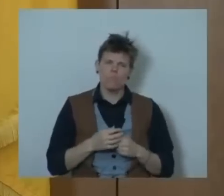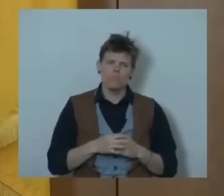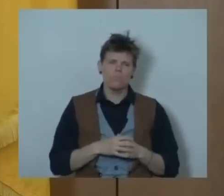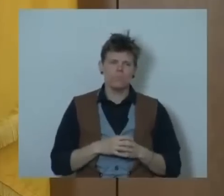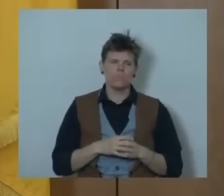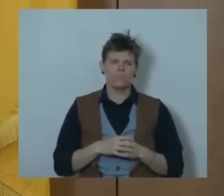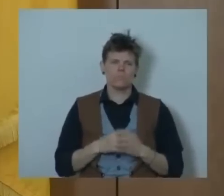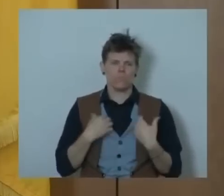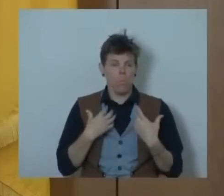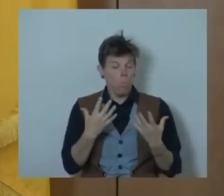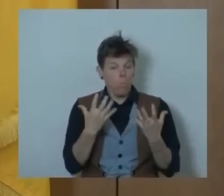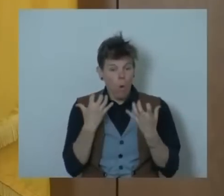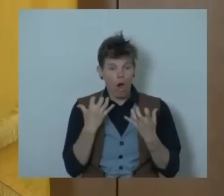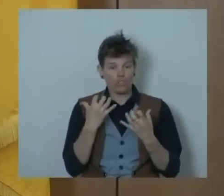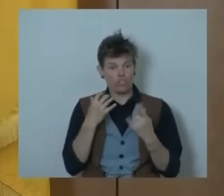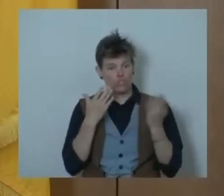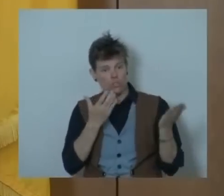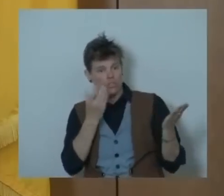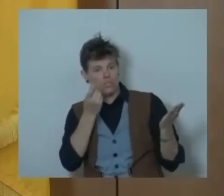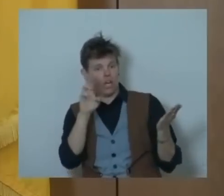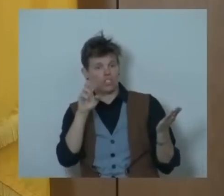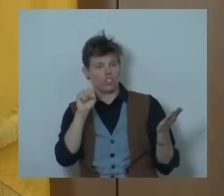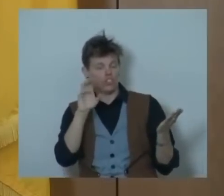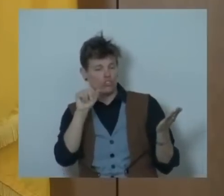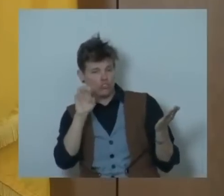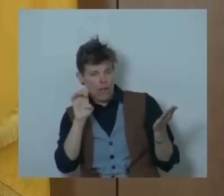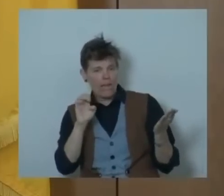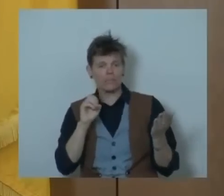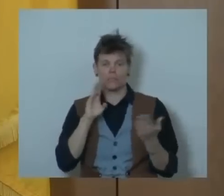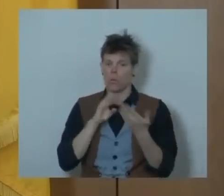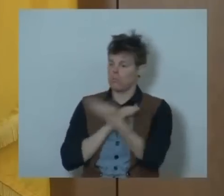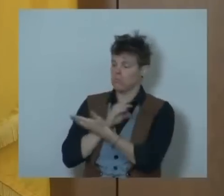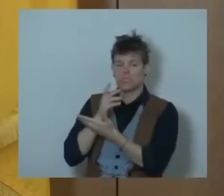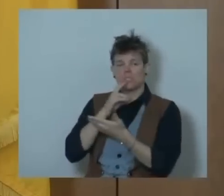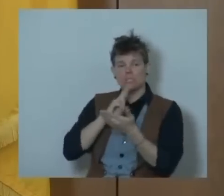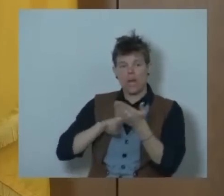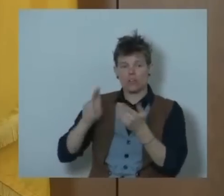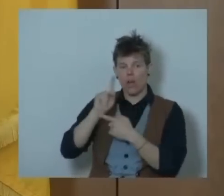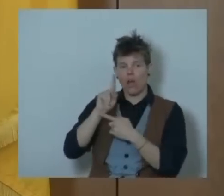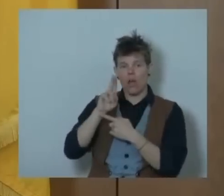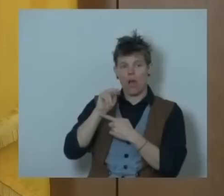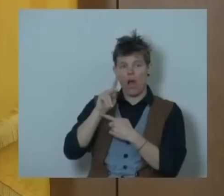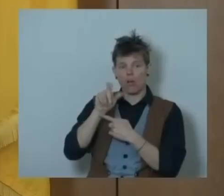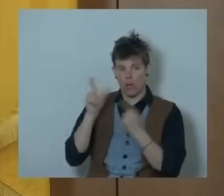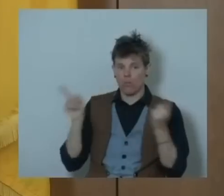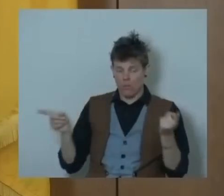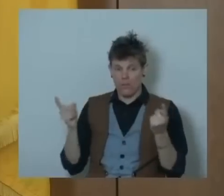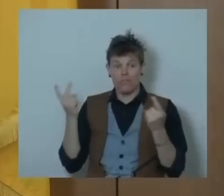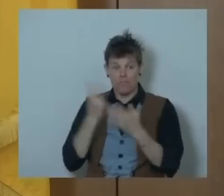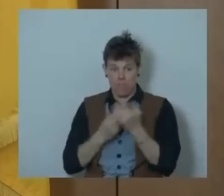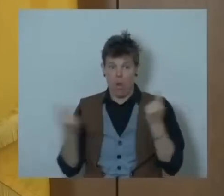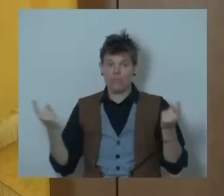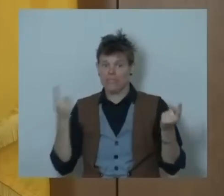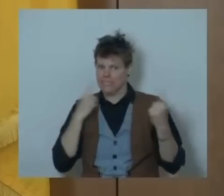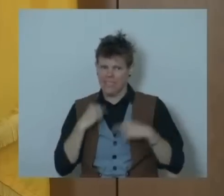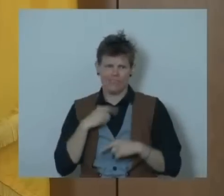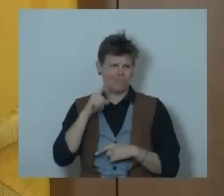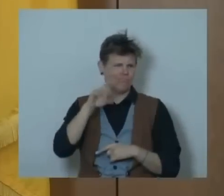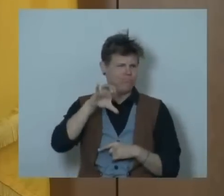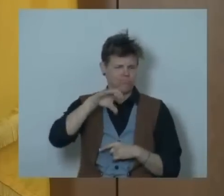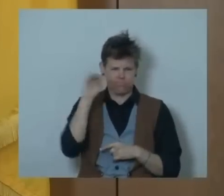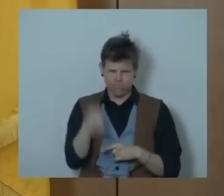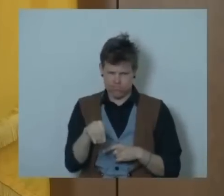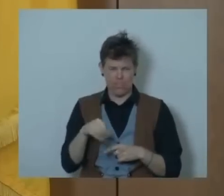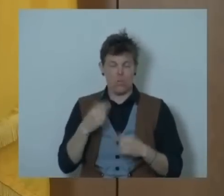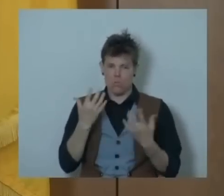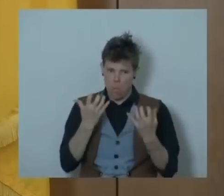Scrace or Secretary Kunkel, I want them to tell me unequivocally When is it going to be safe for me to